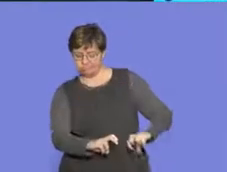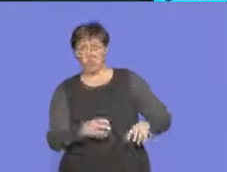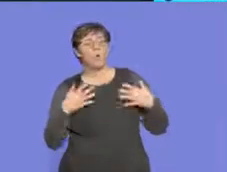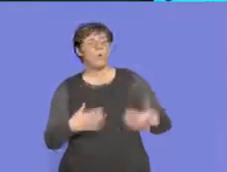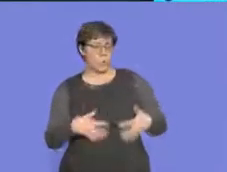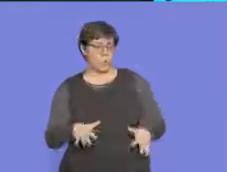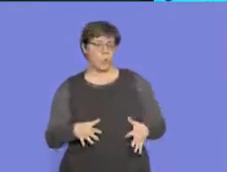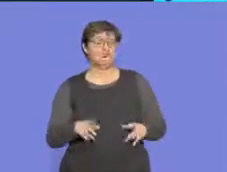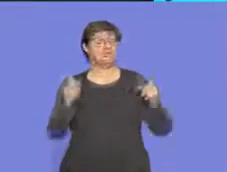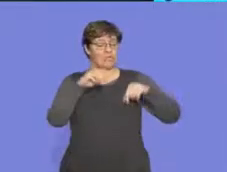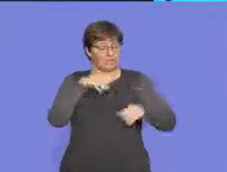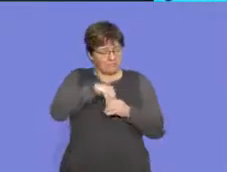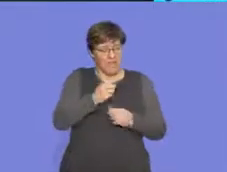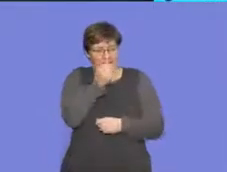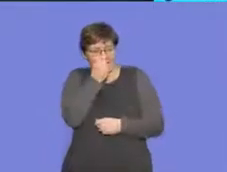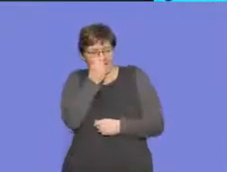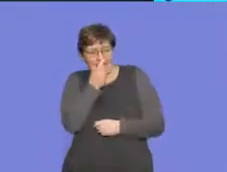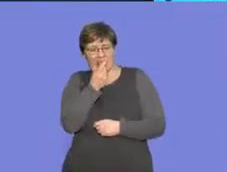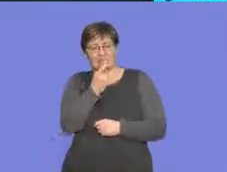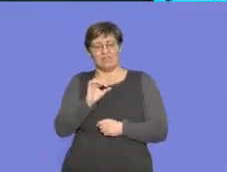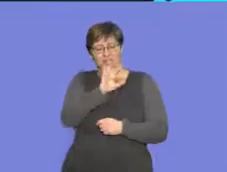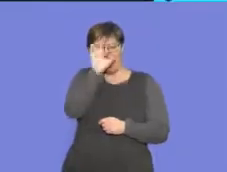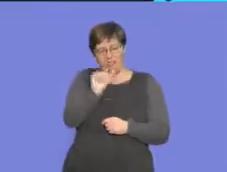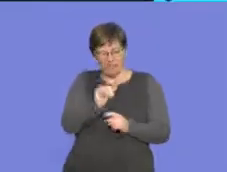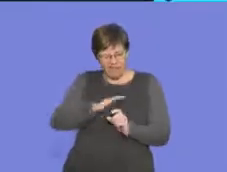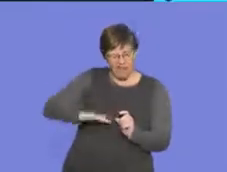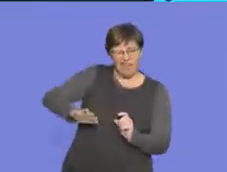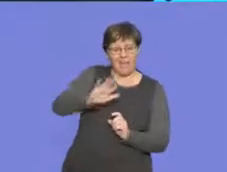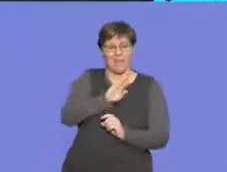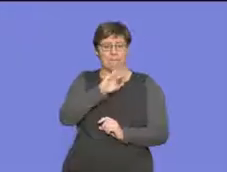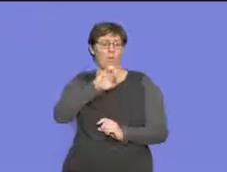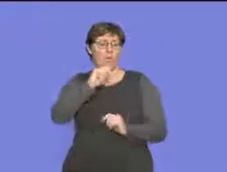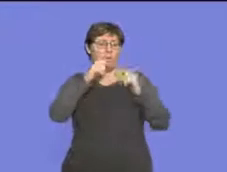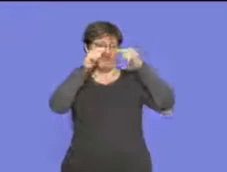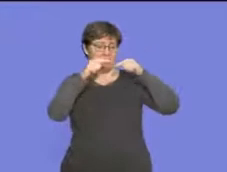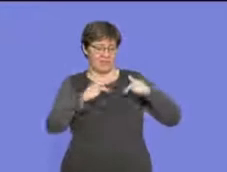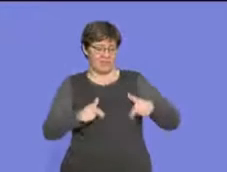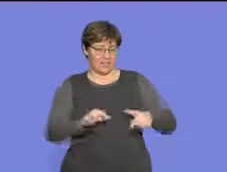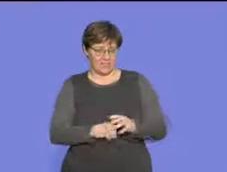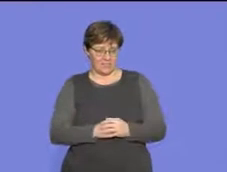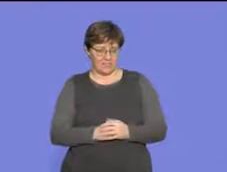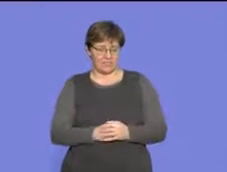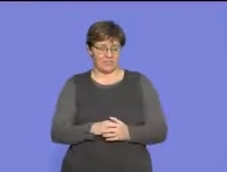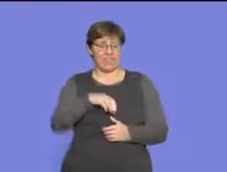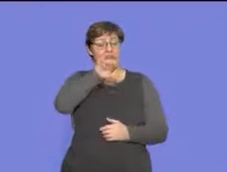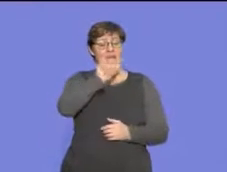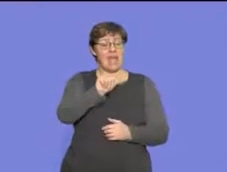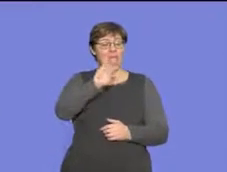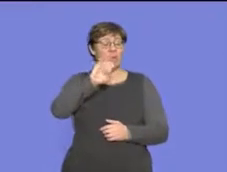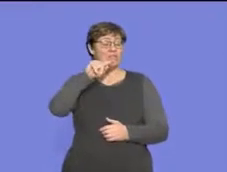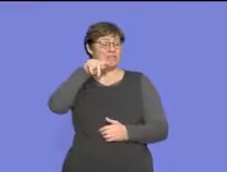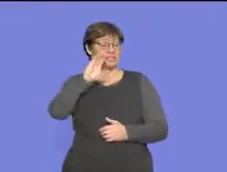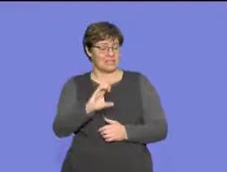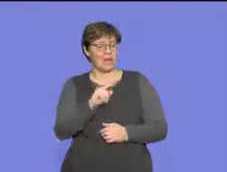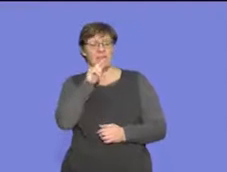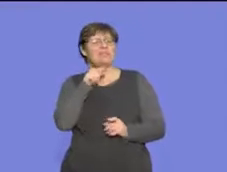in us in understanding our complexities around biodiversity. The abiotic factors that we refer to are the